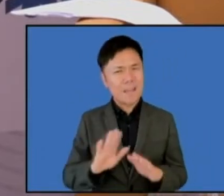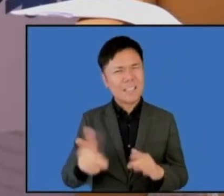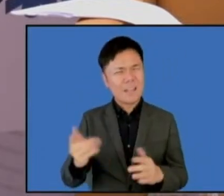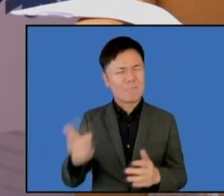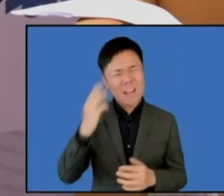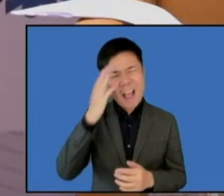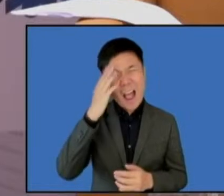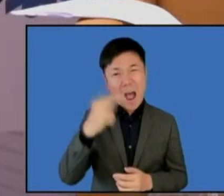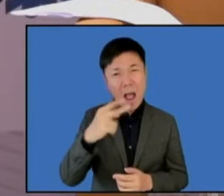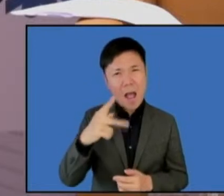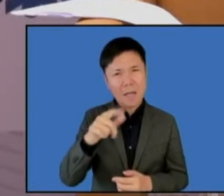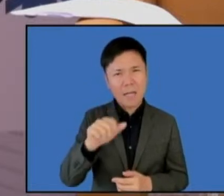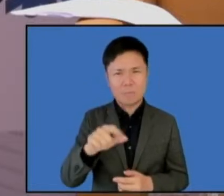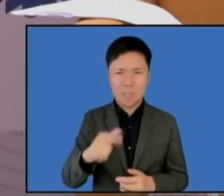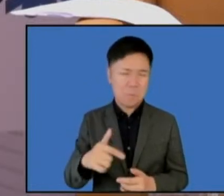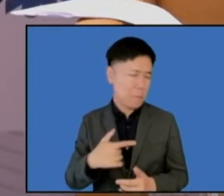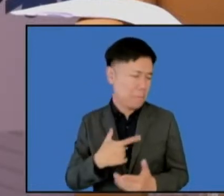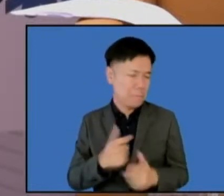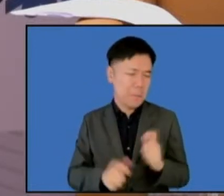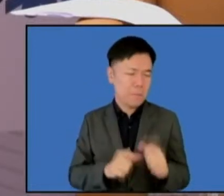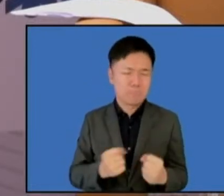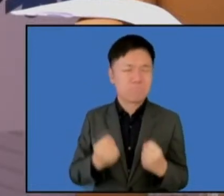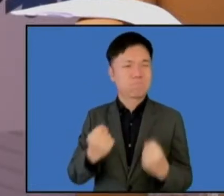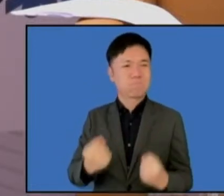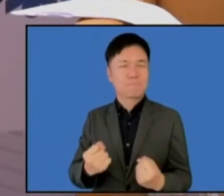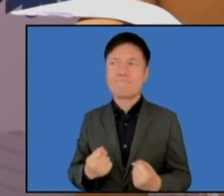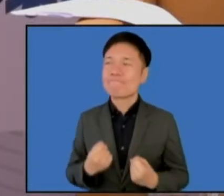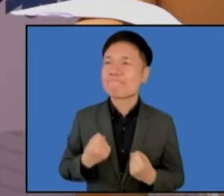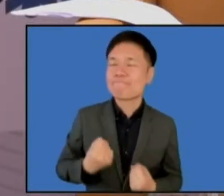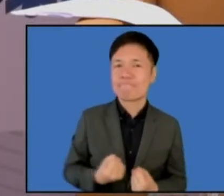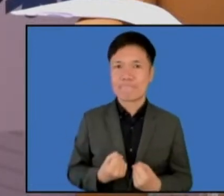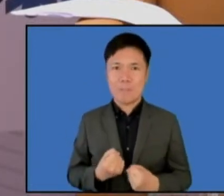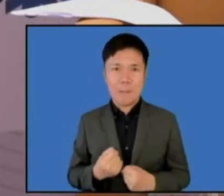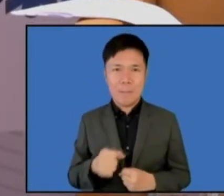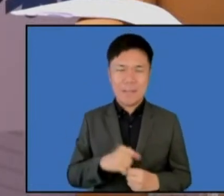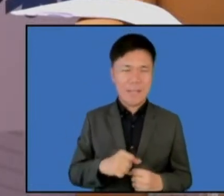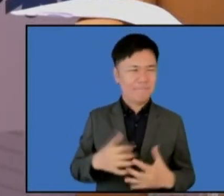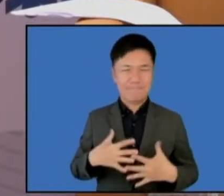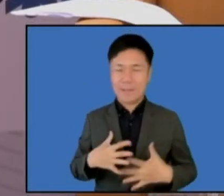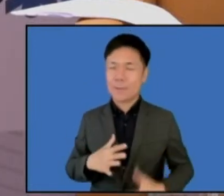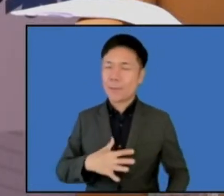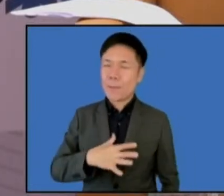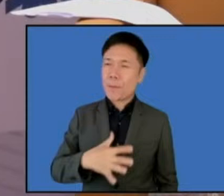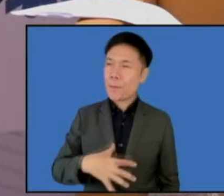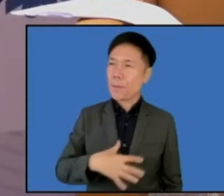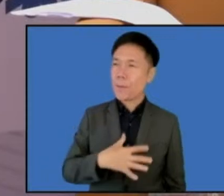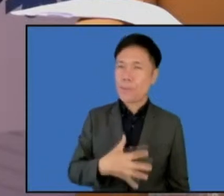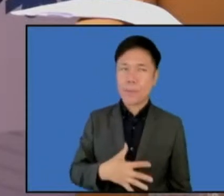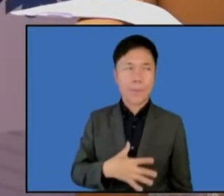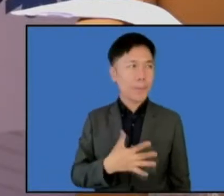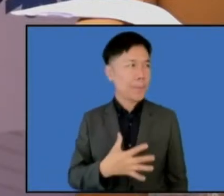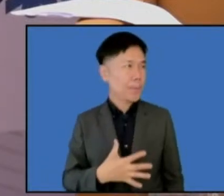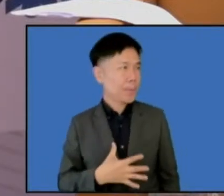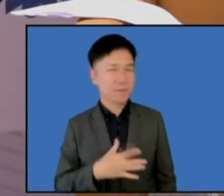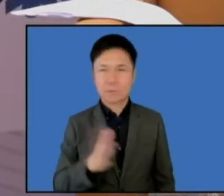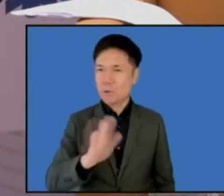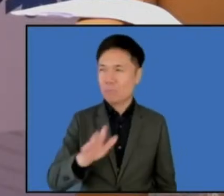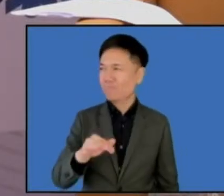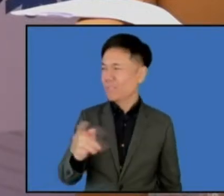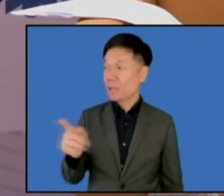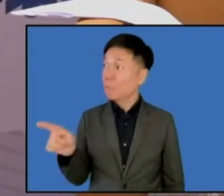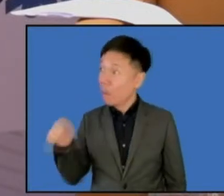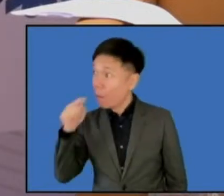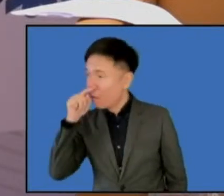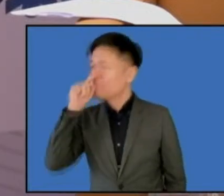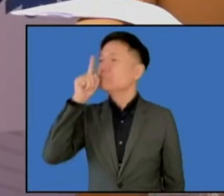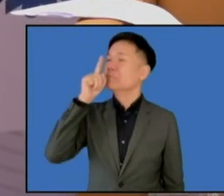maybe a bit more hardy or pragmatic, less refined, compared to the more cultured townspeople